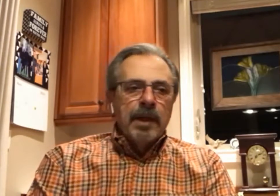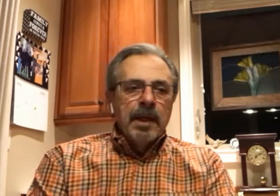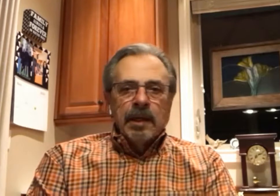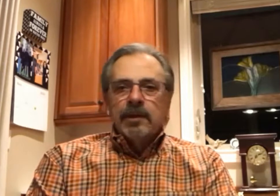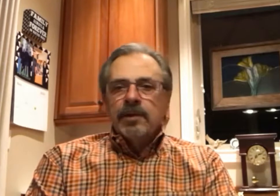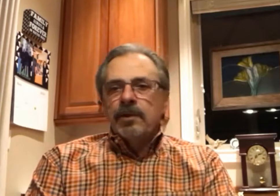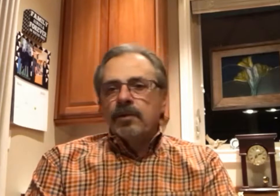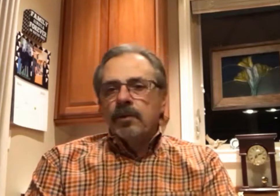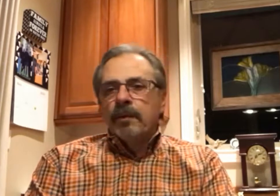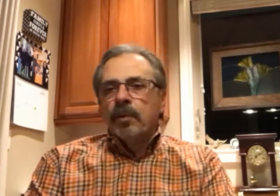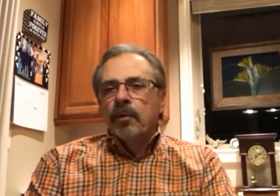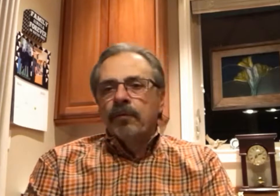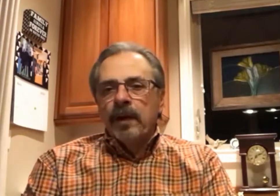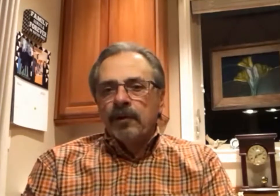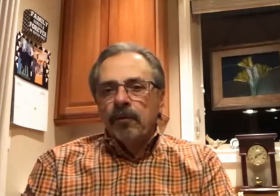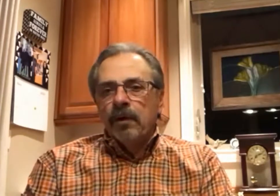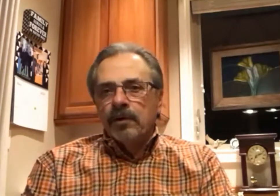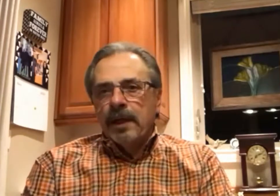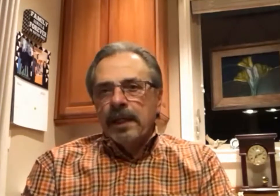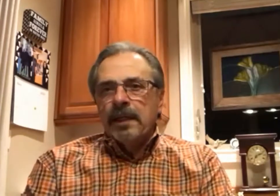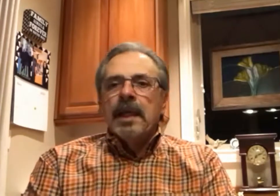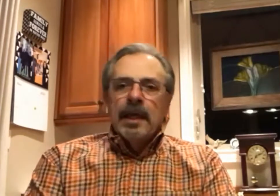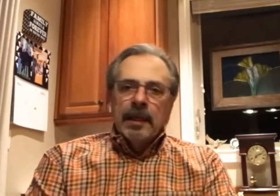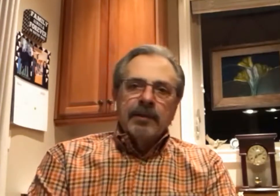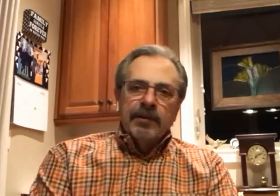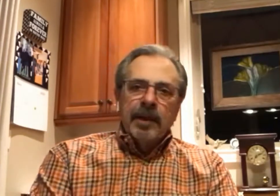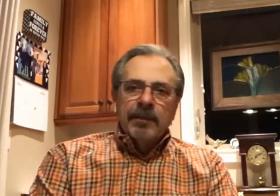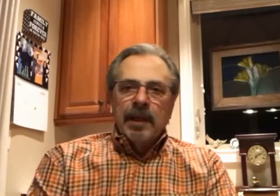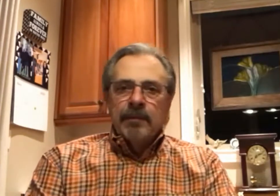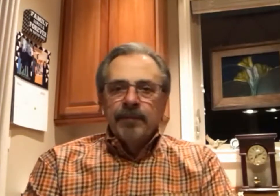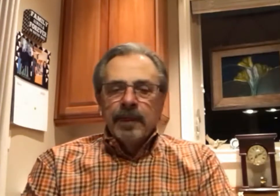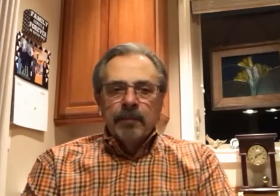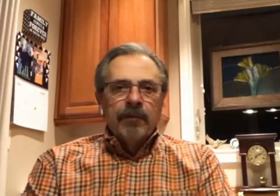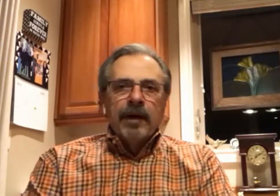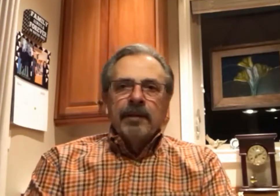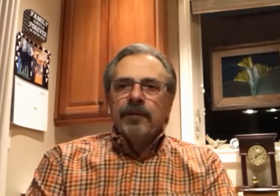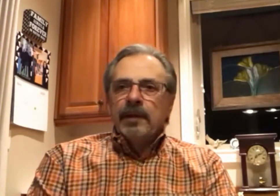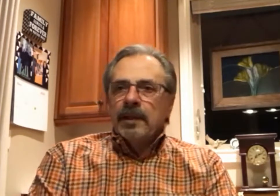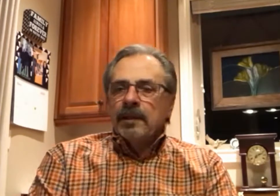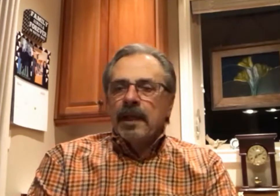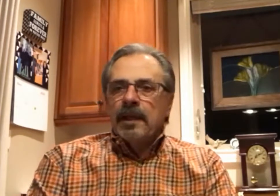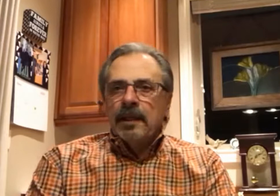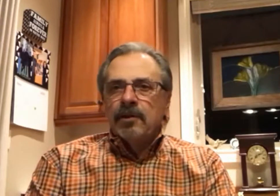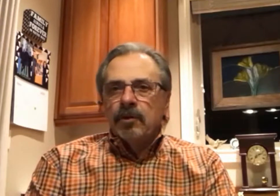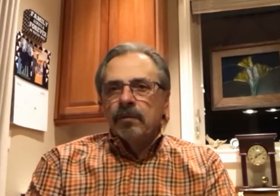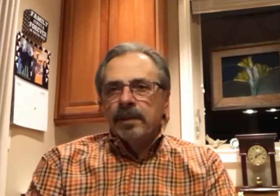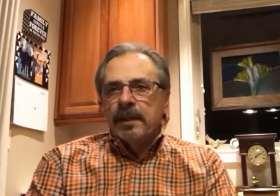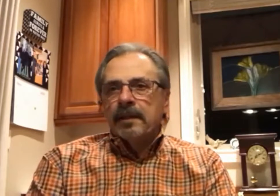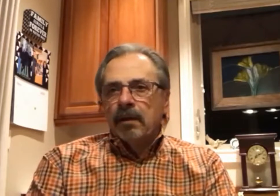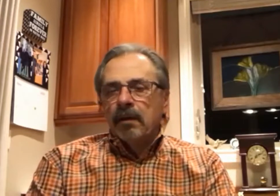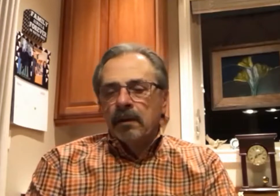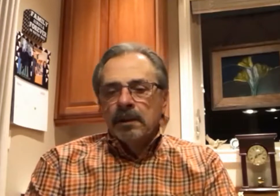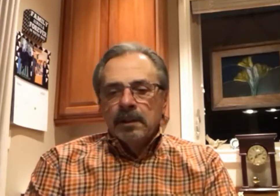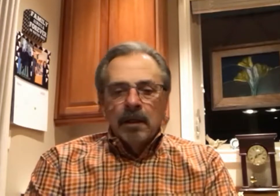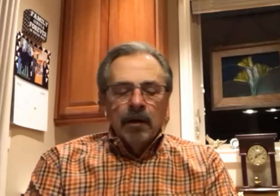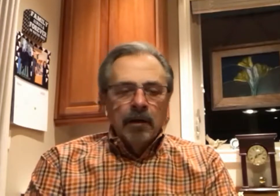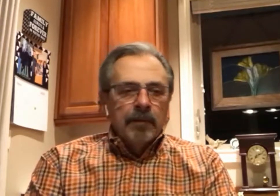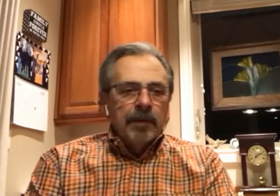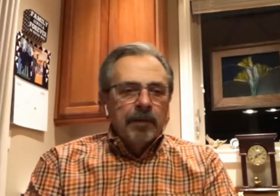sure that we continue to improve and do our training, and at the same time provide the funding that they need to protect